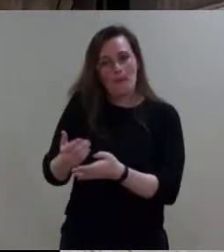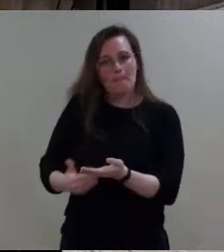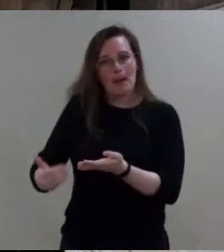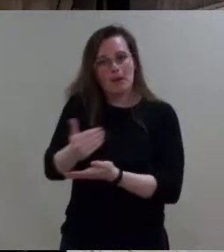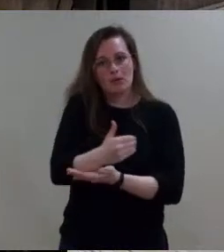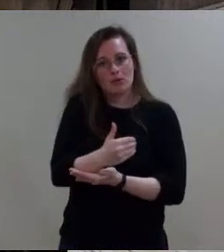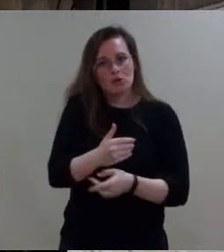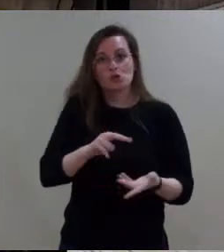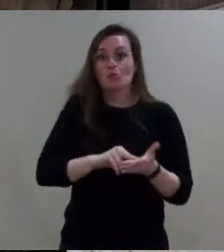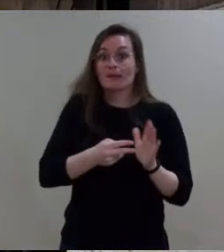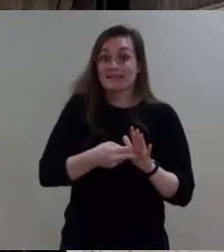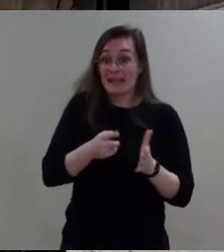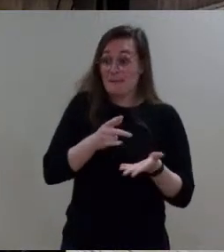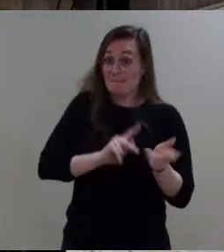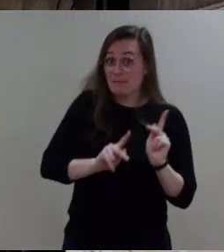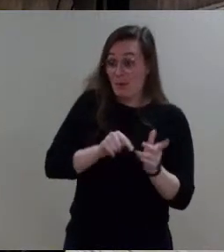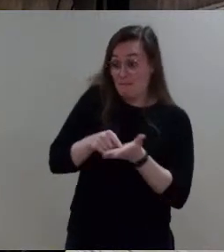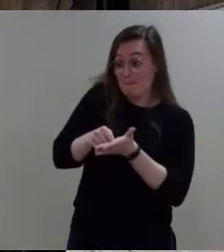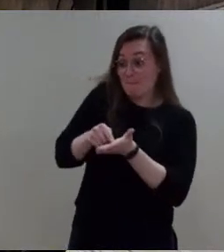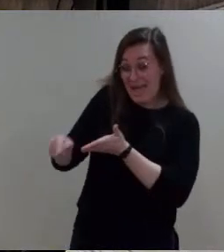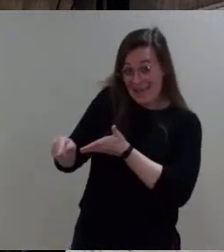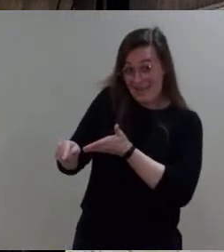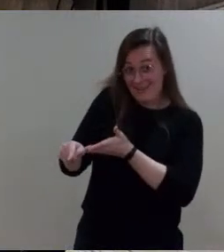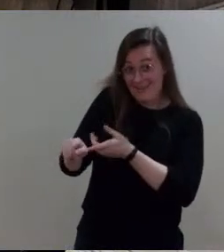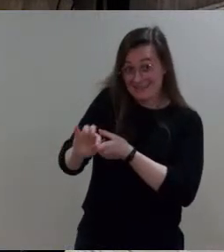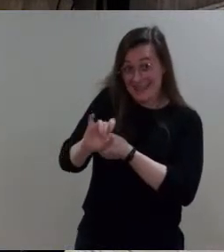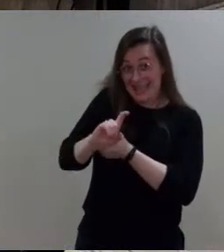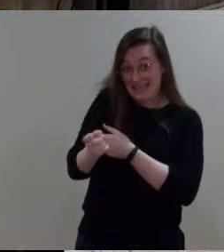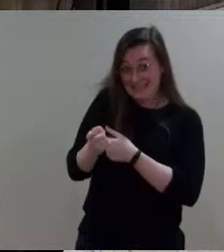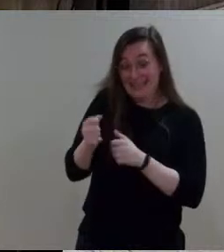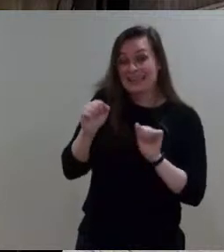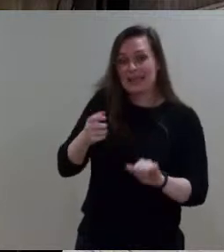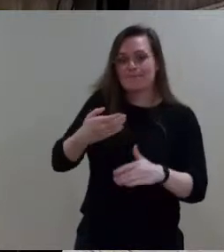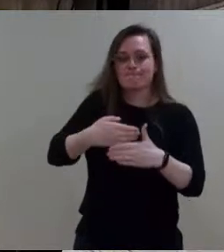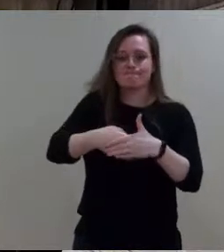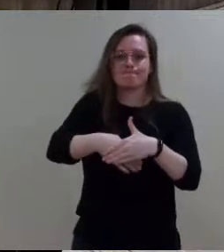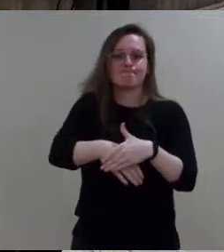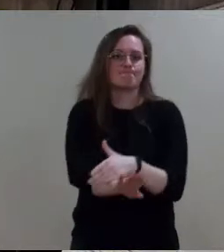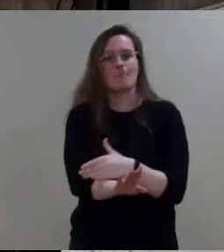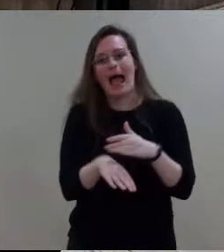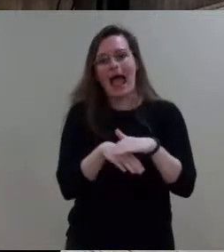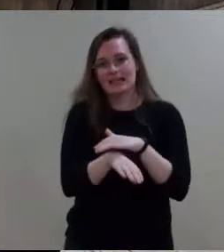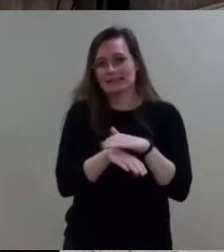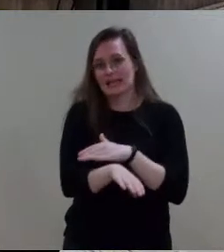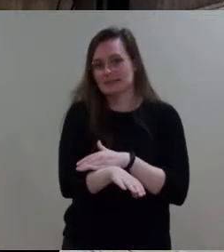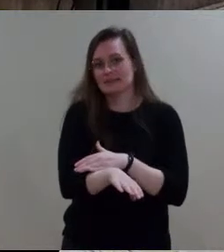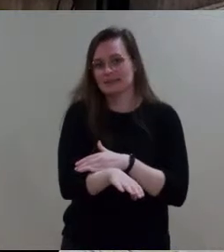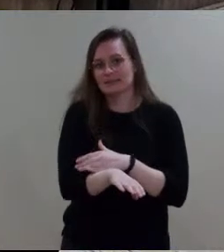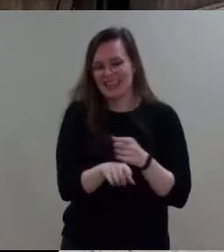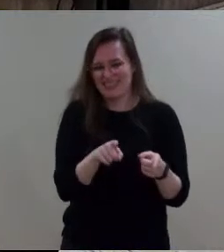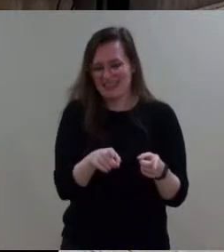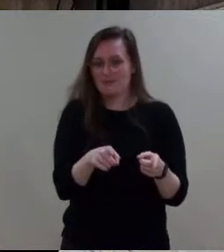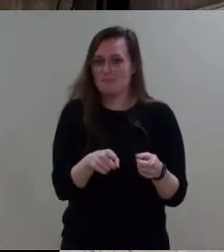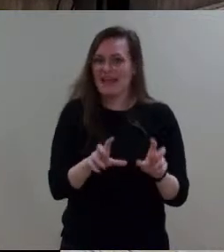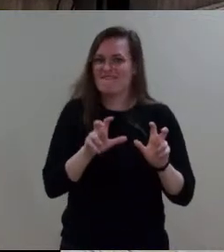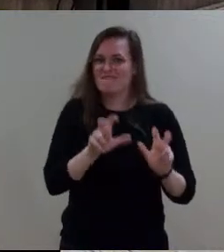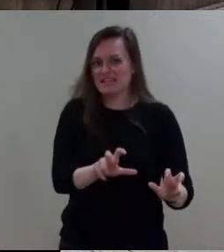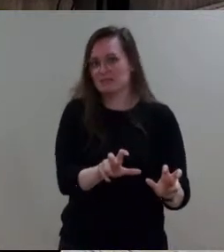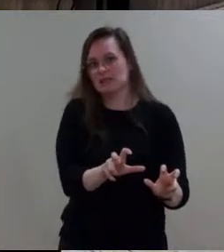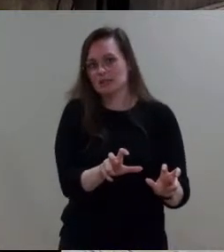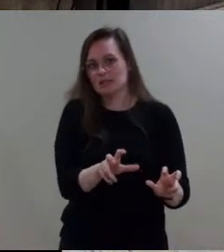buy-in to cover that over $200 million capital investment taxpayers have already made in this town.